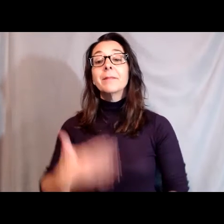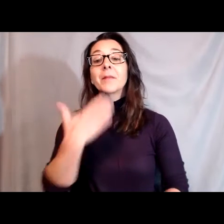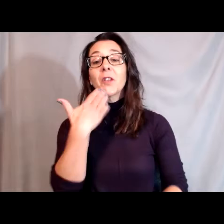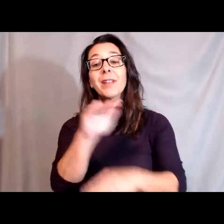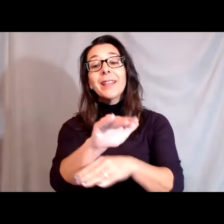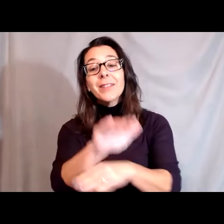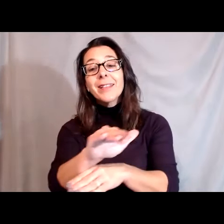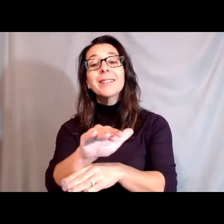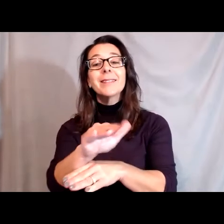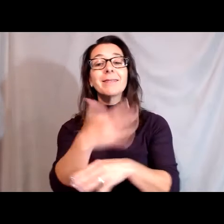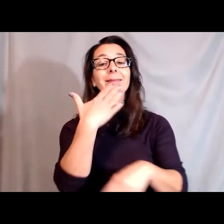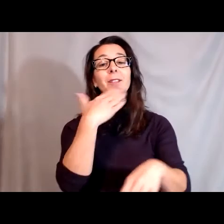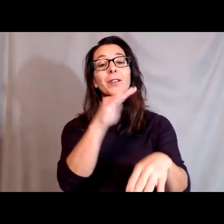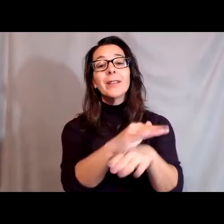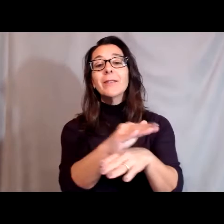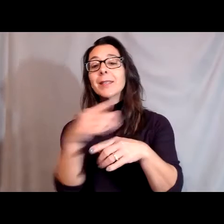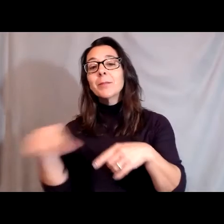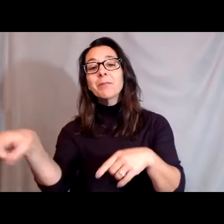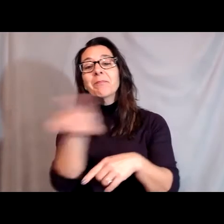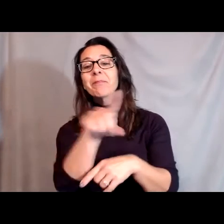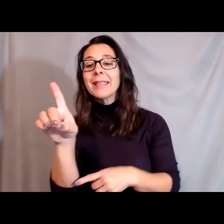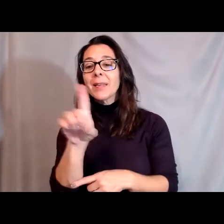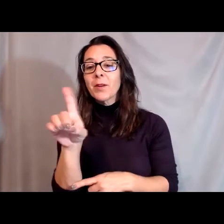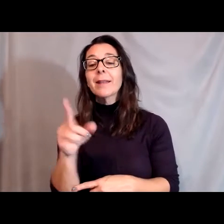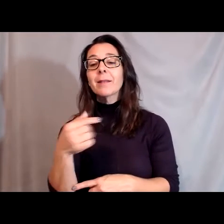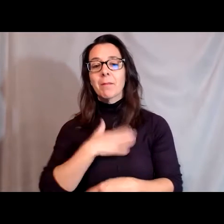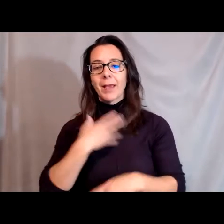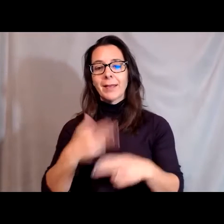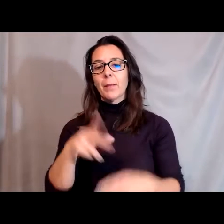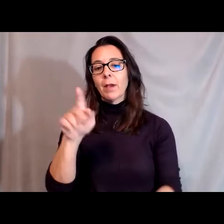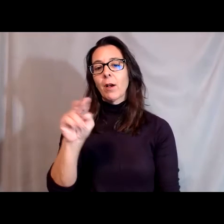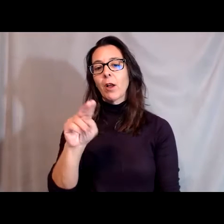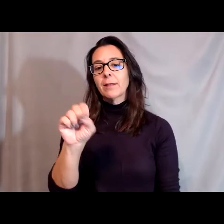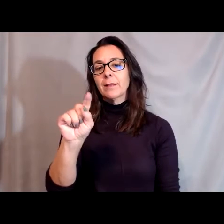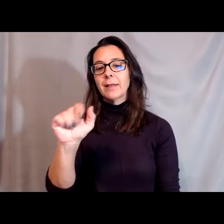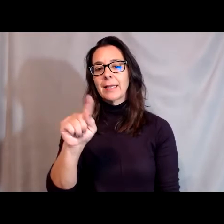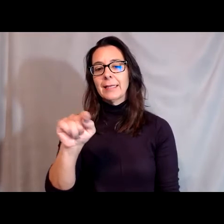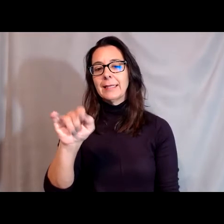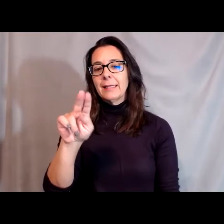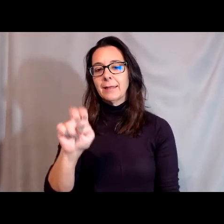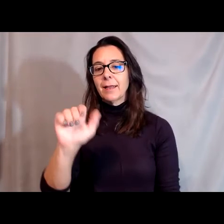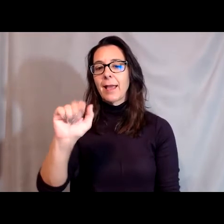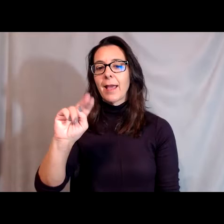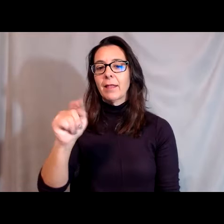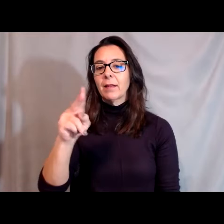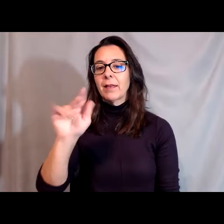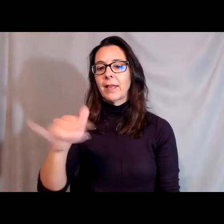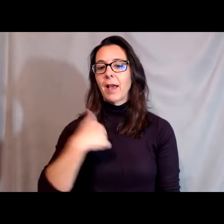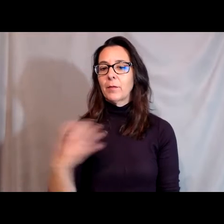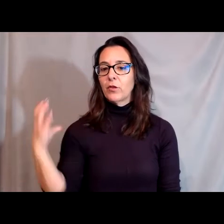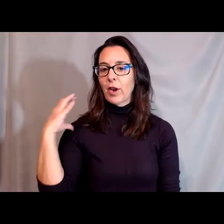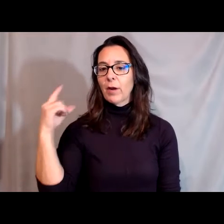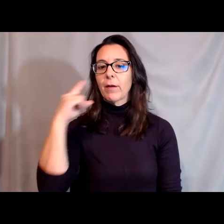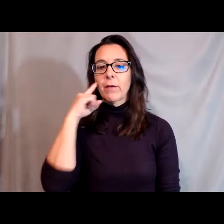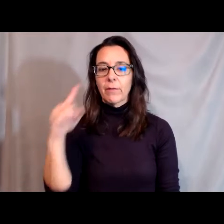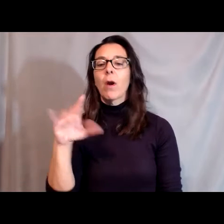Good evening, fellow Democrats. My name is Constantine Anthony. I am the chair of the California Democratic Party's